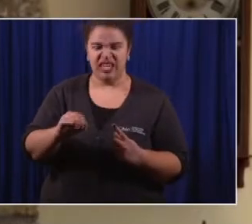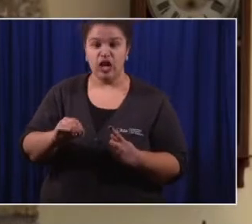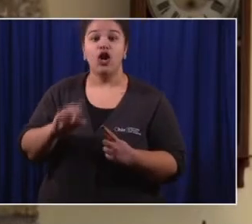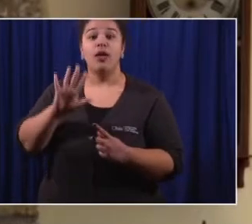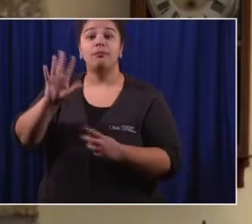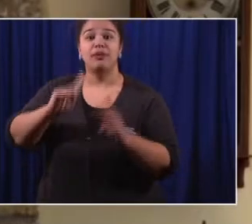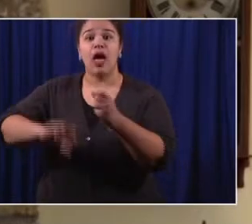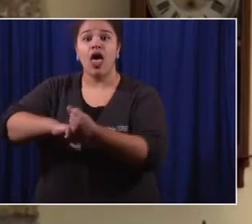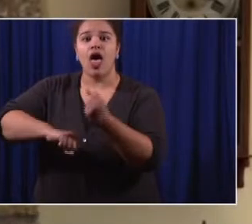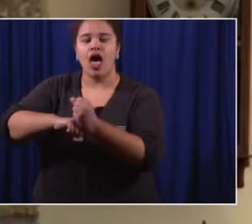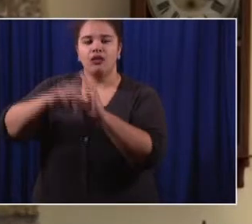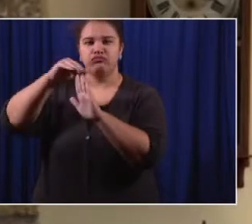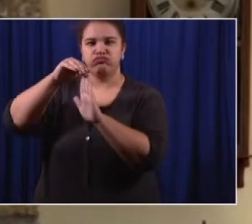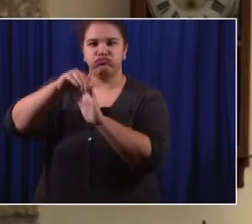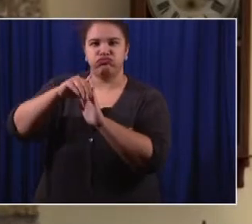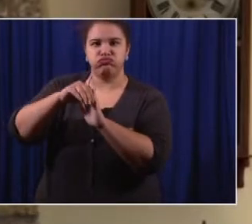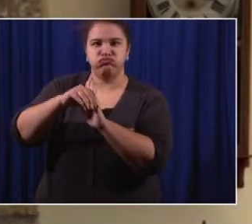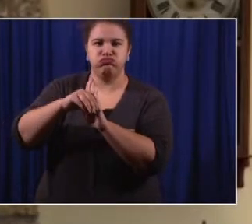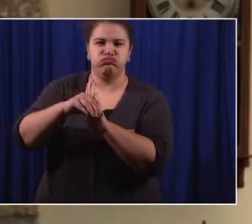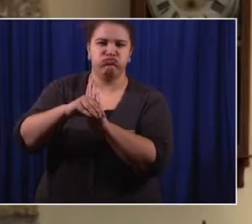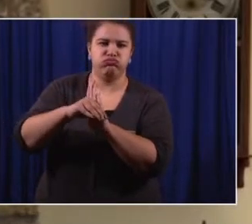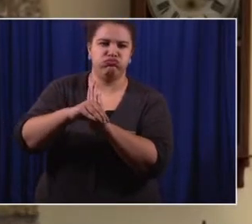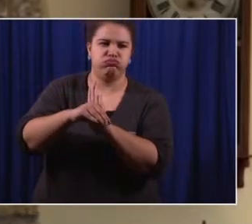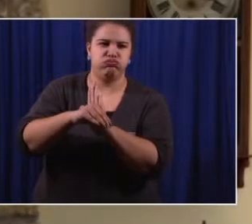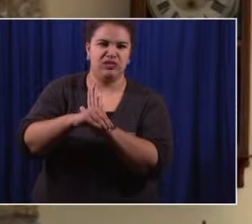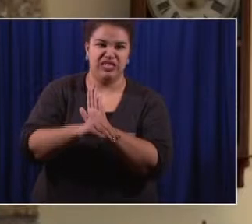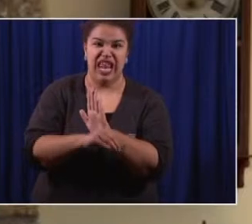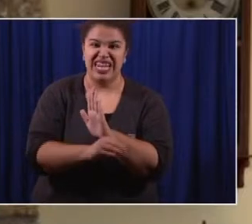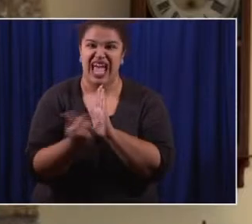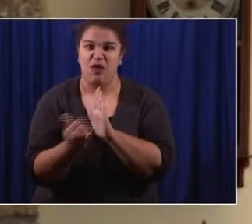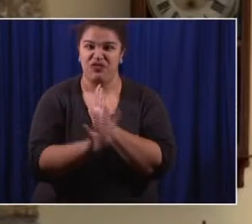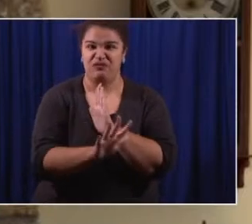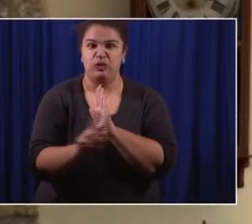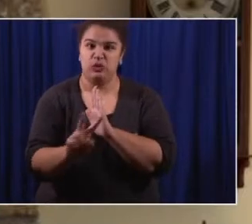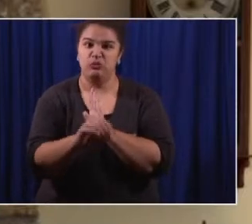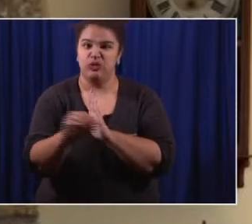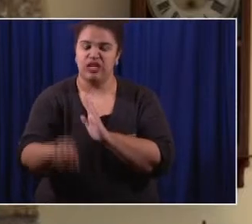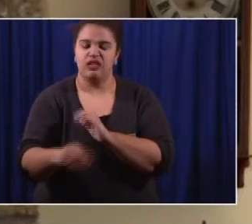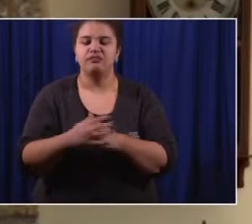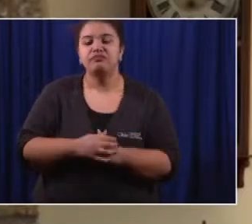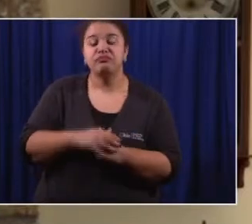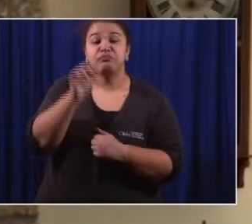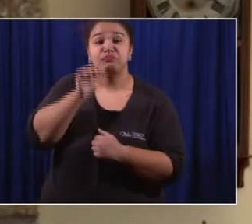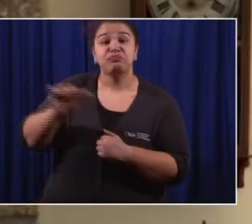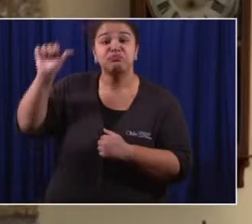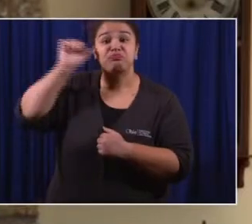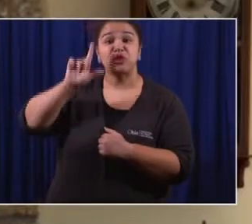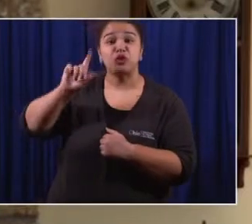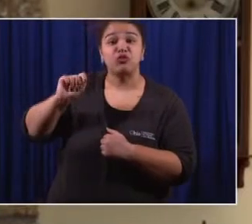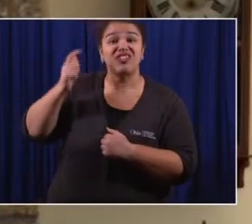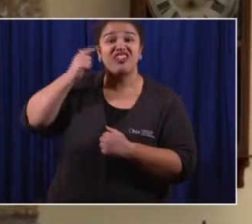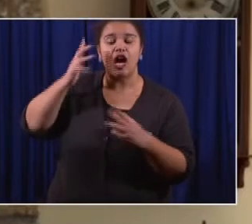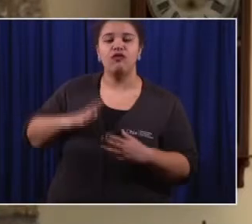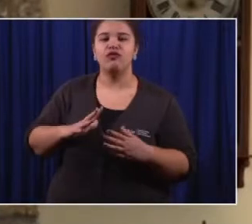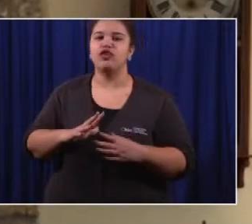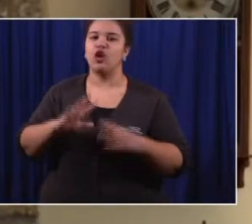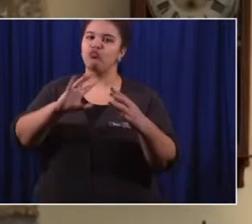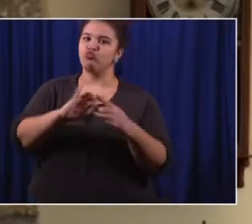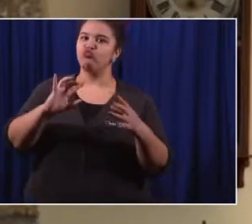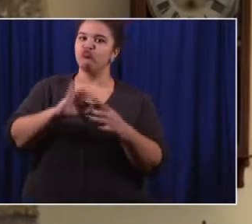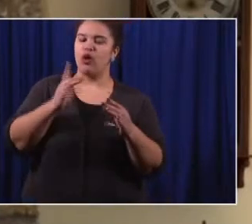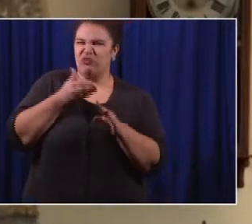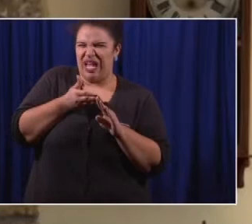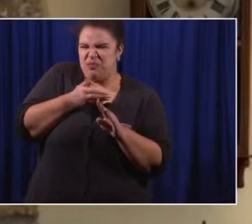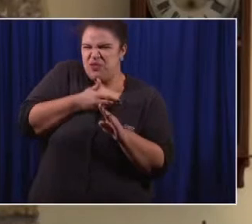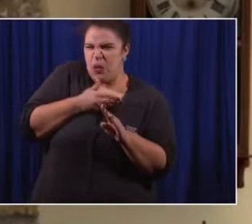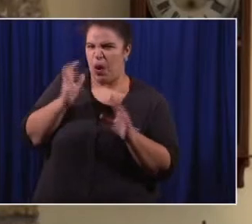53% approving, and it seems to continue to drop. Yesterday, Lieutenant Governor was booed a couple times, warming up for President Trump, who